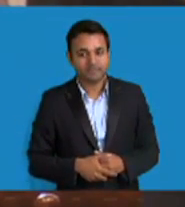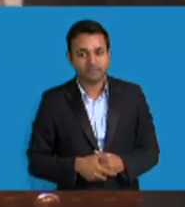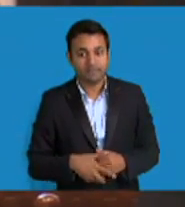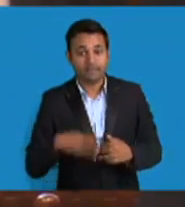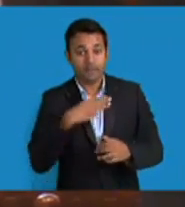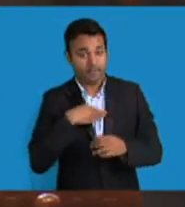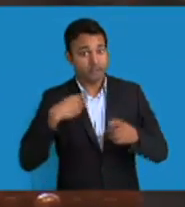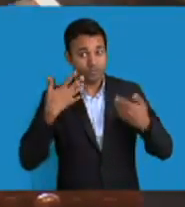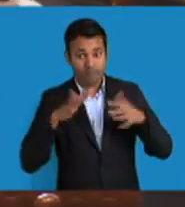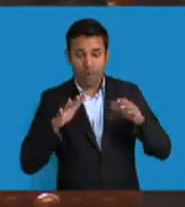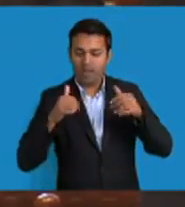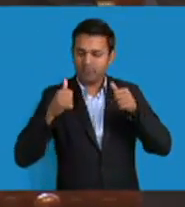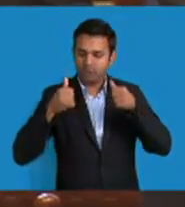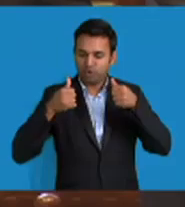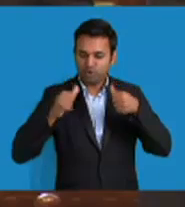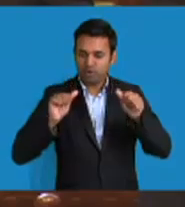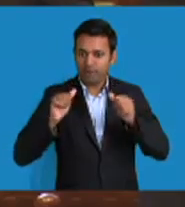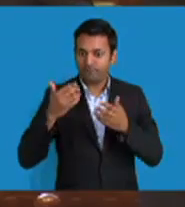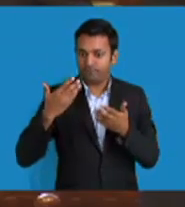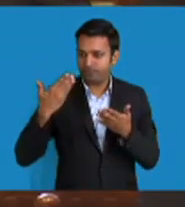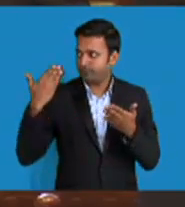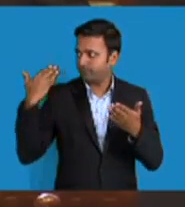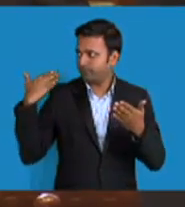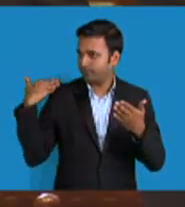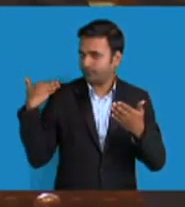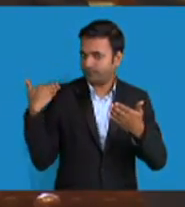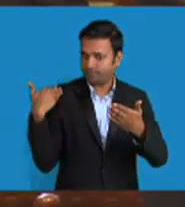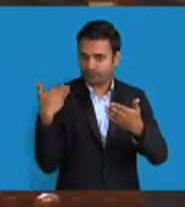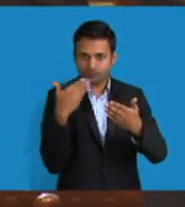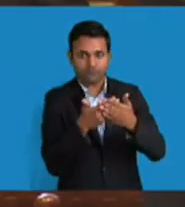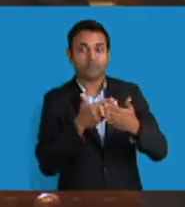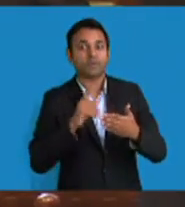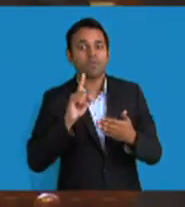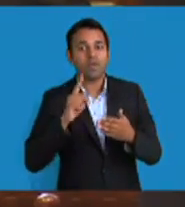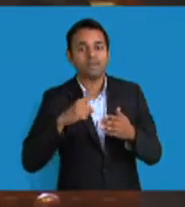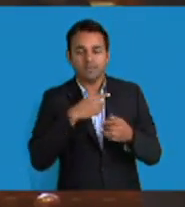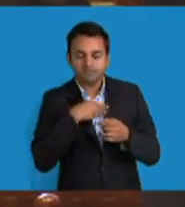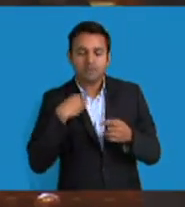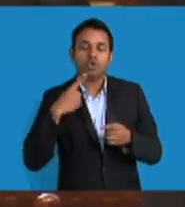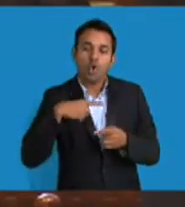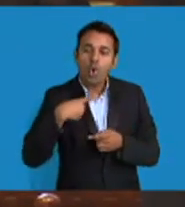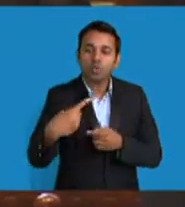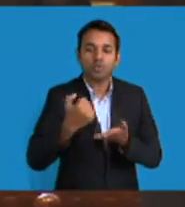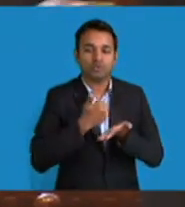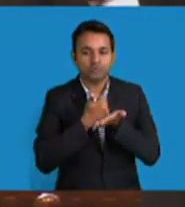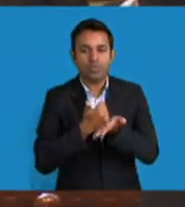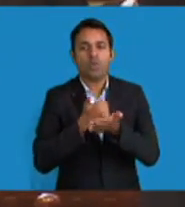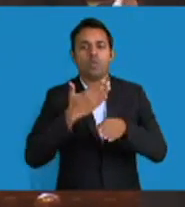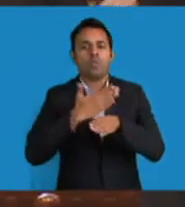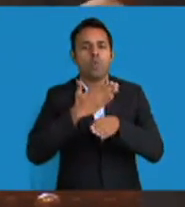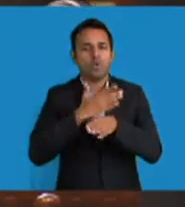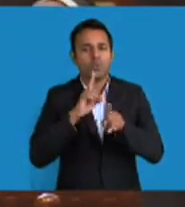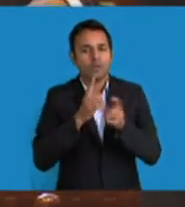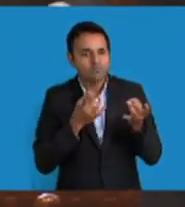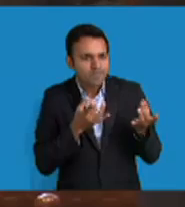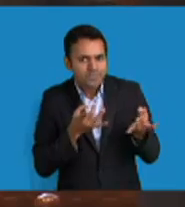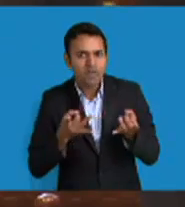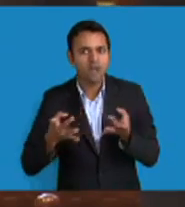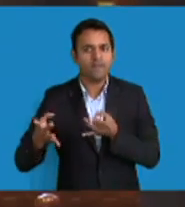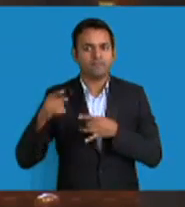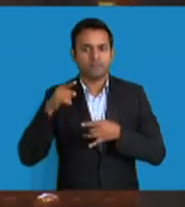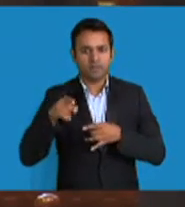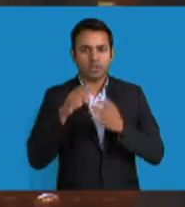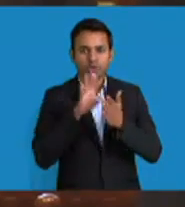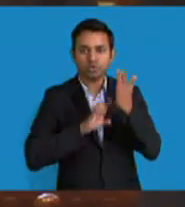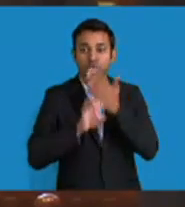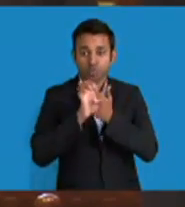the Ministry continues to support the preparatory work towards the June conference our PM will co-chair, as it will benefit